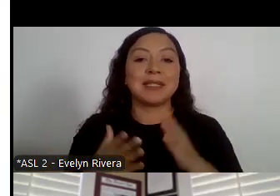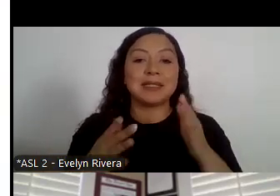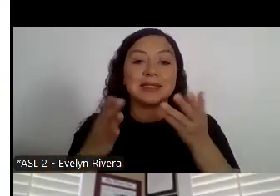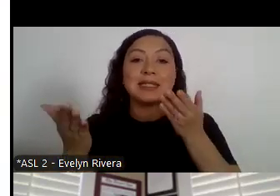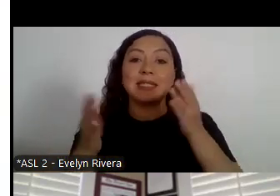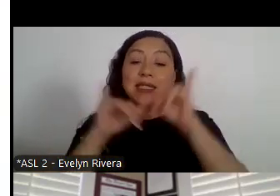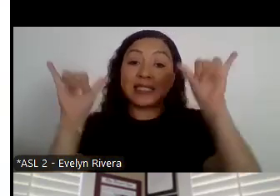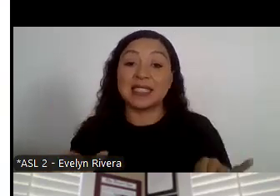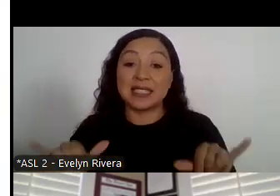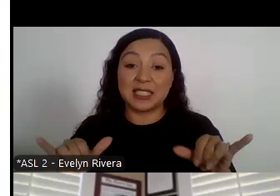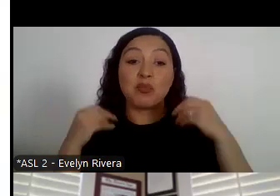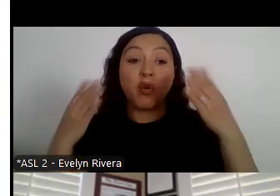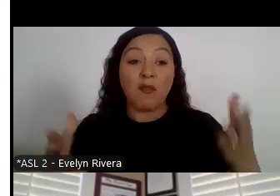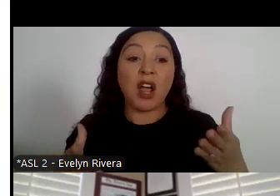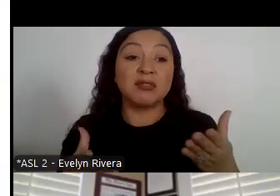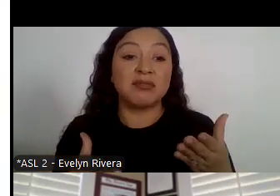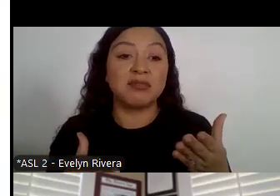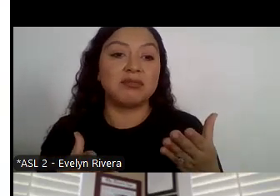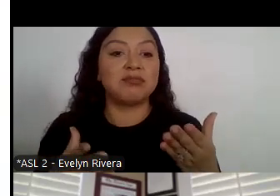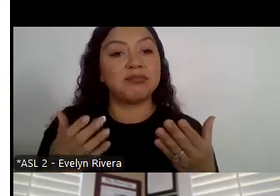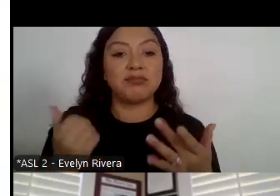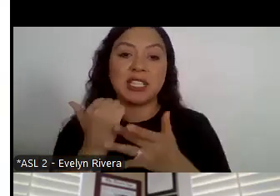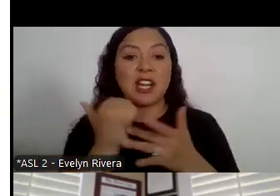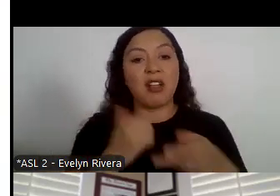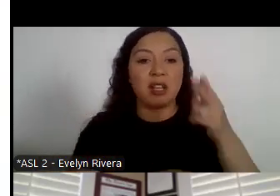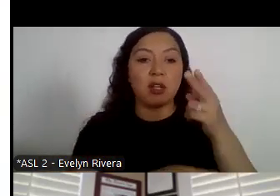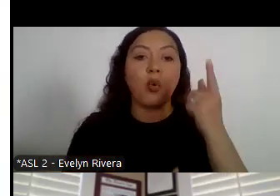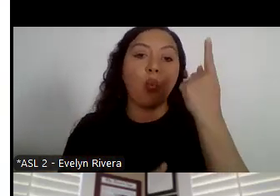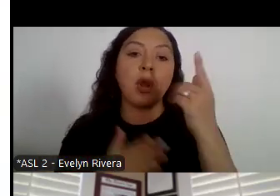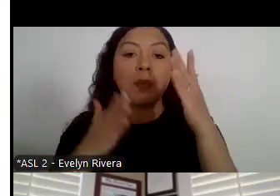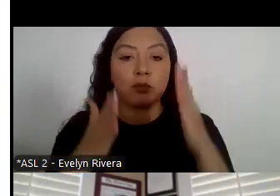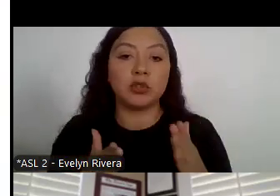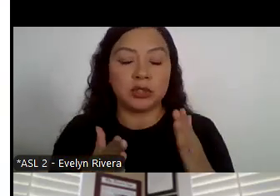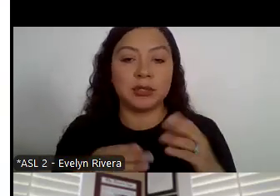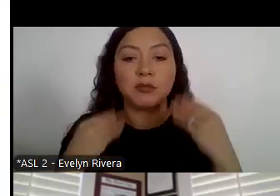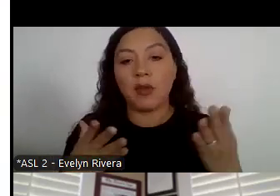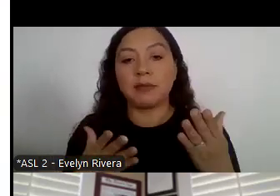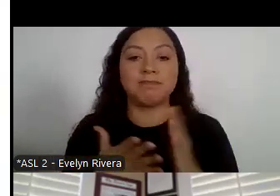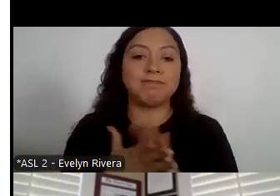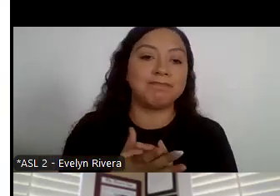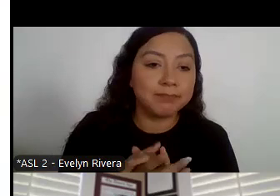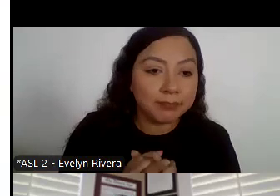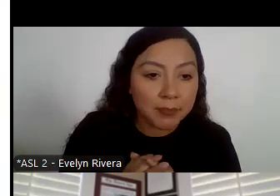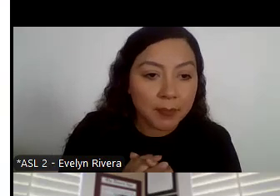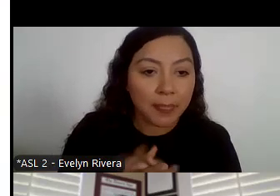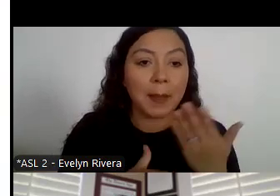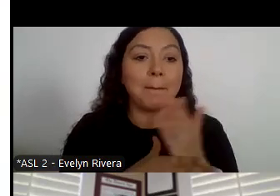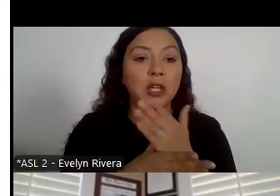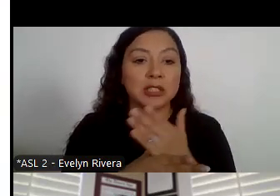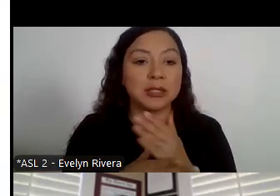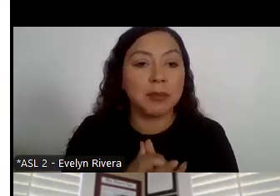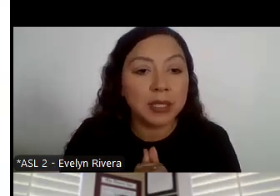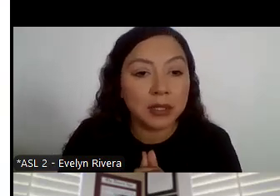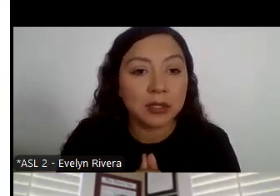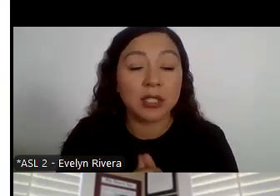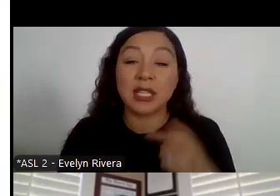And transportation came up quickly. One participant put a real price tag on community participation. Quote, "To go to church